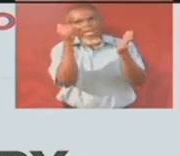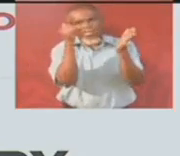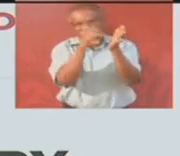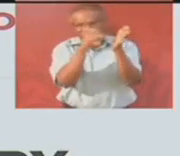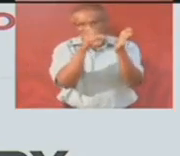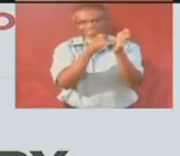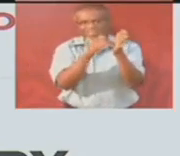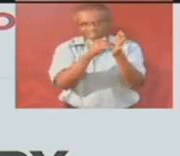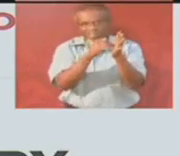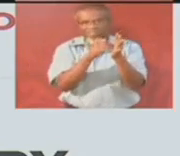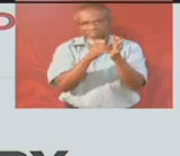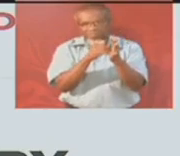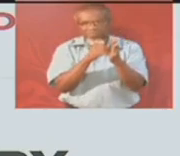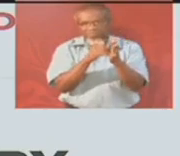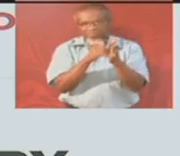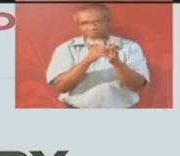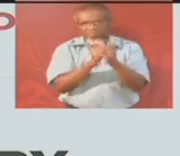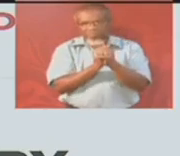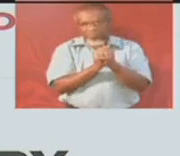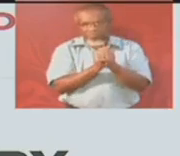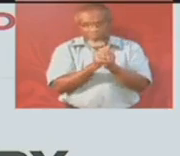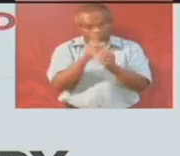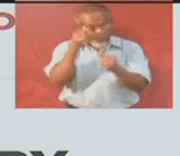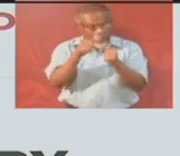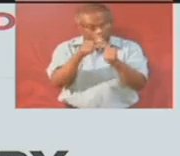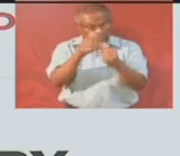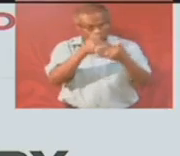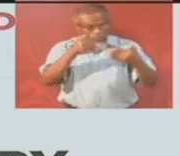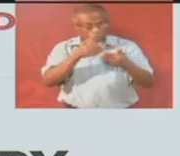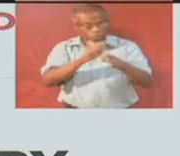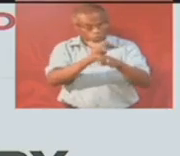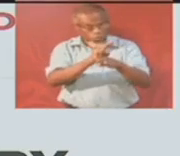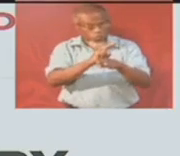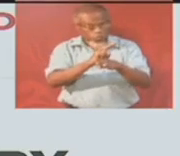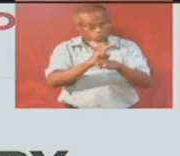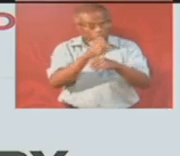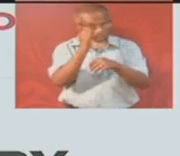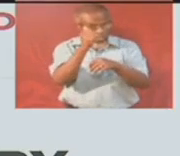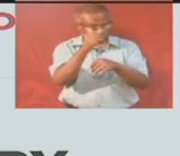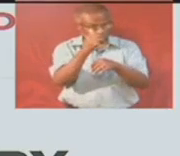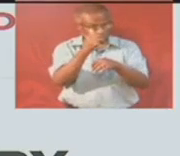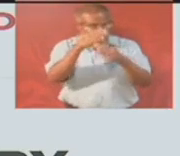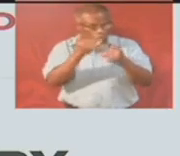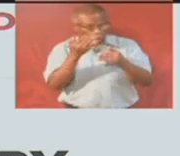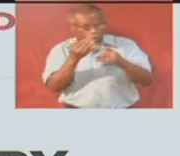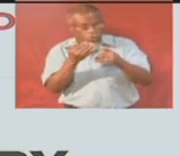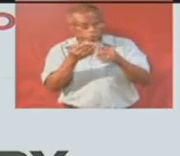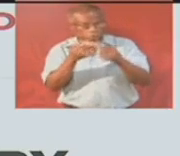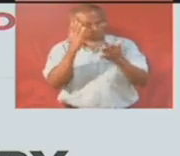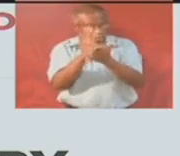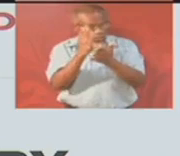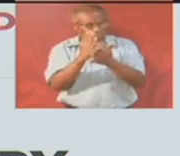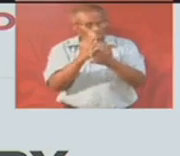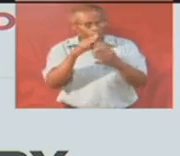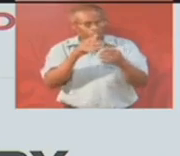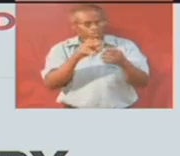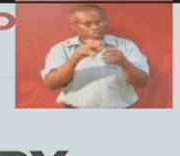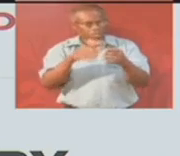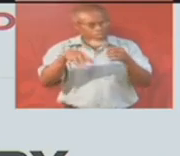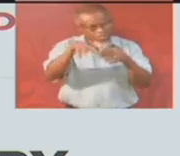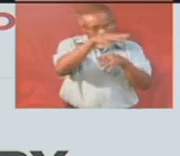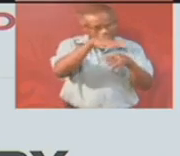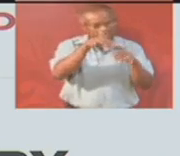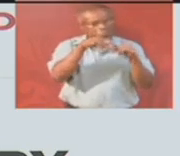as a COVID positive hospital for the people of AREMA currently being used. Plan C